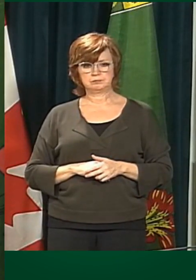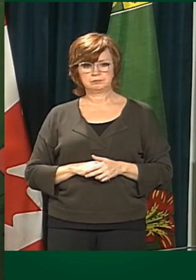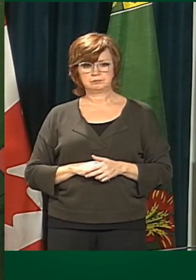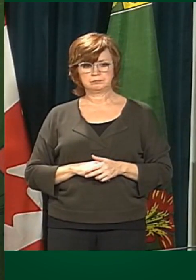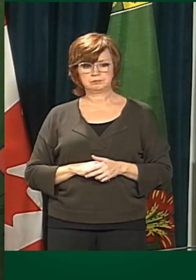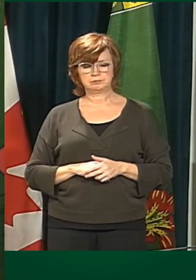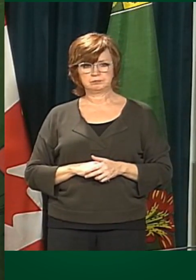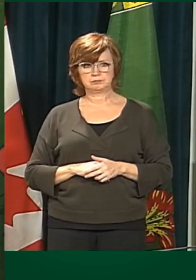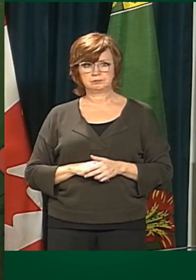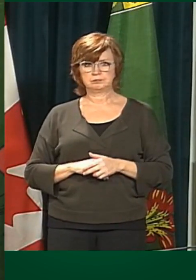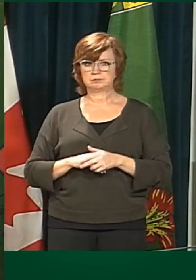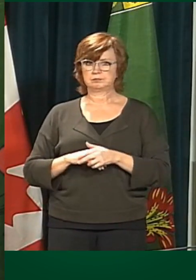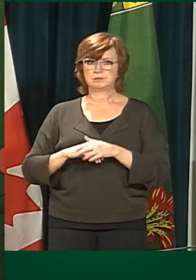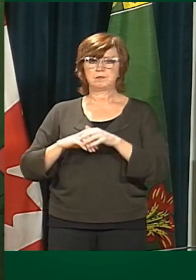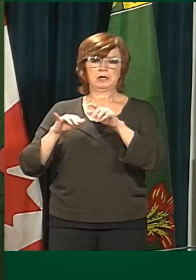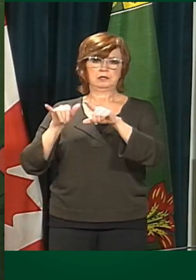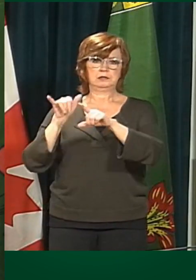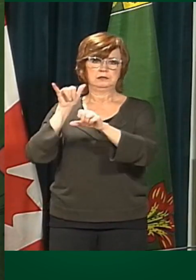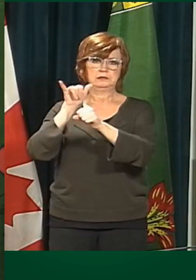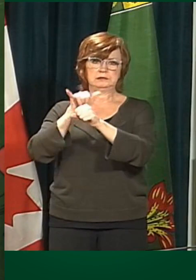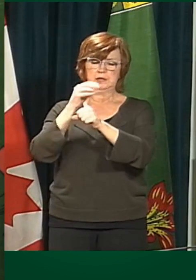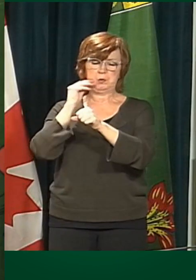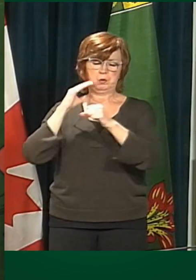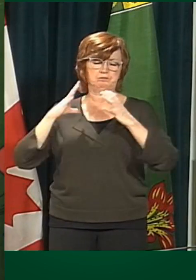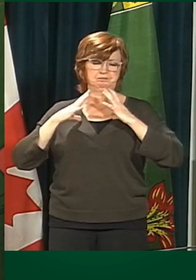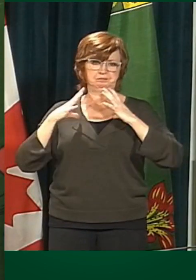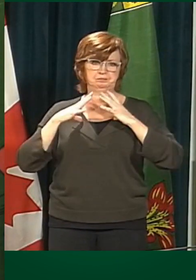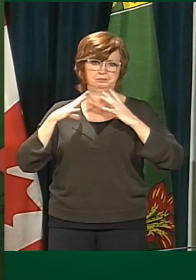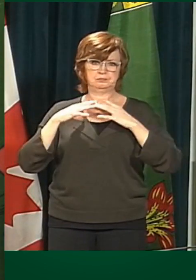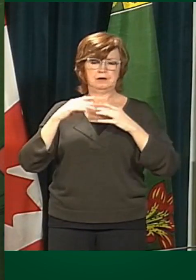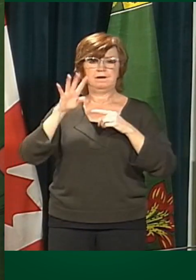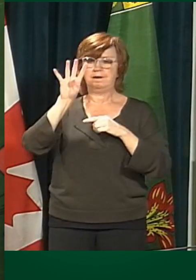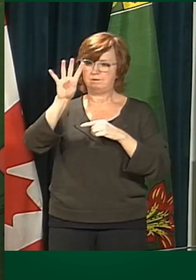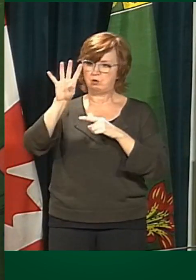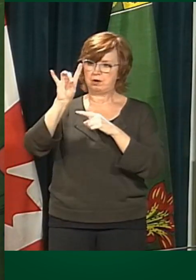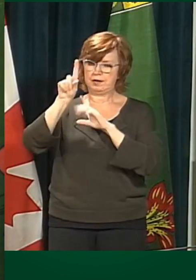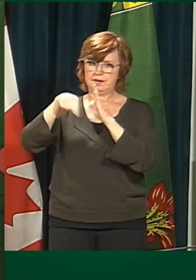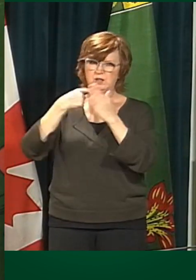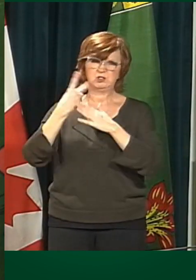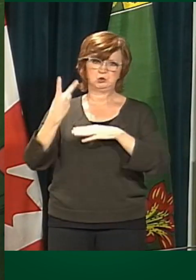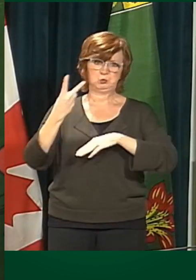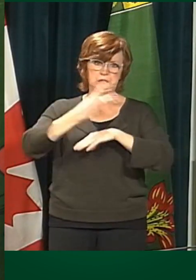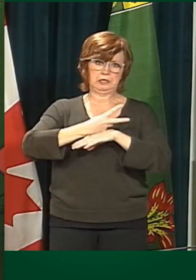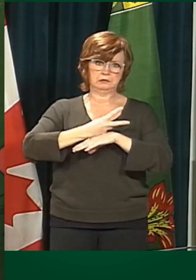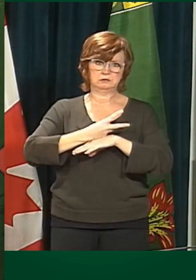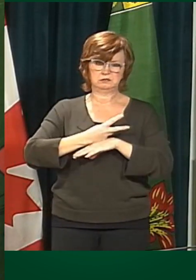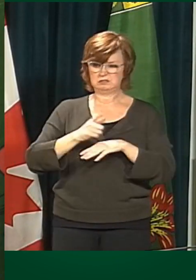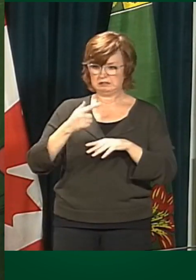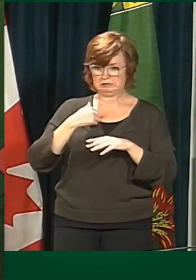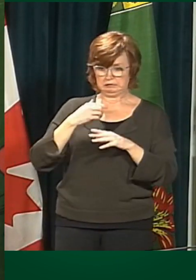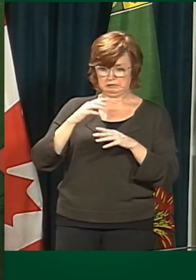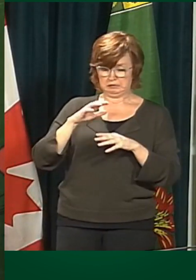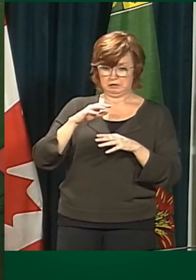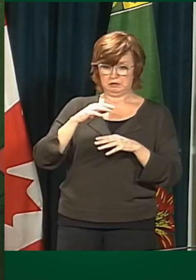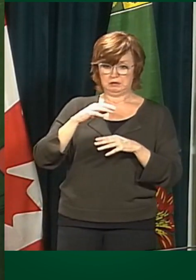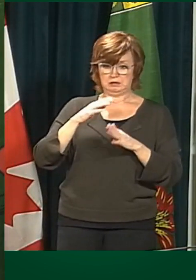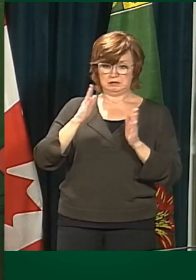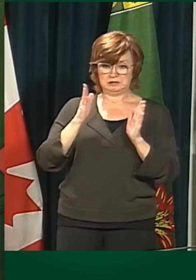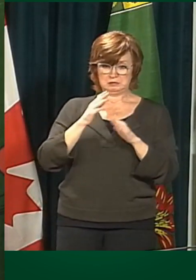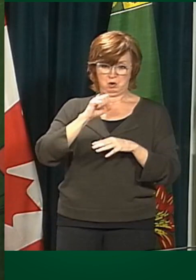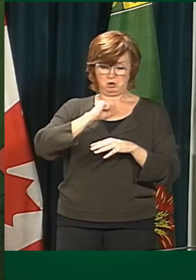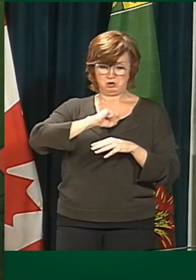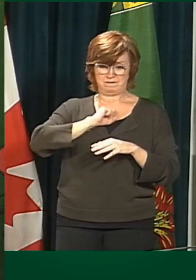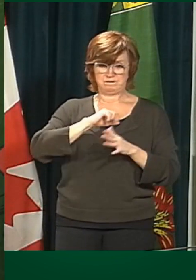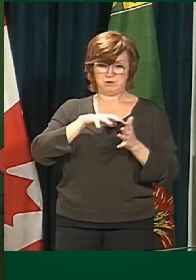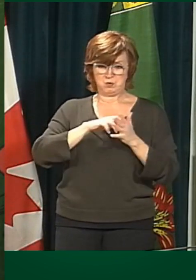testing, stay home, isolate till your symptoms are gone for 48 hours. So if you just have a dry cough or runny nose and maybe